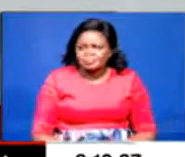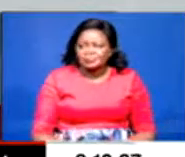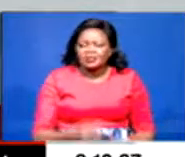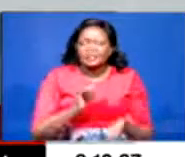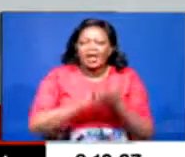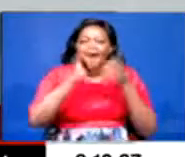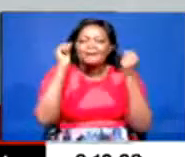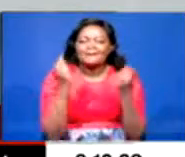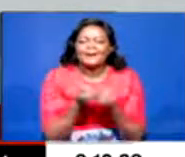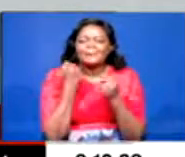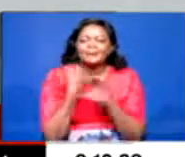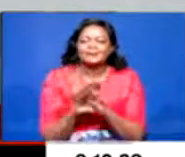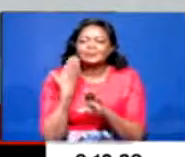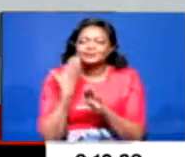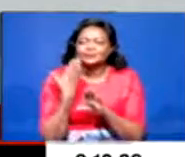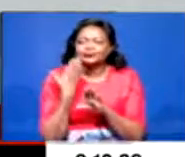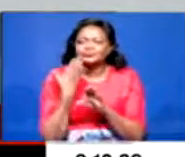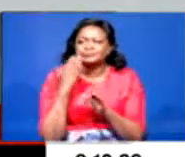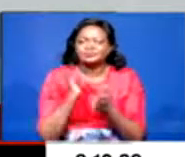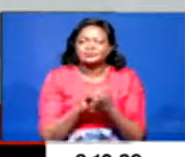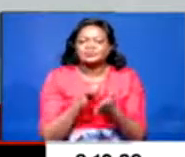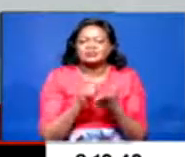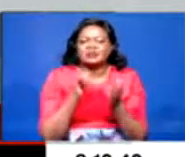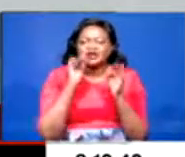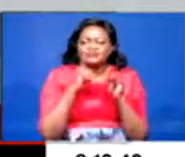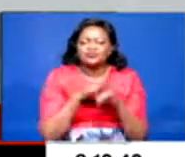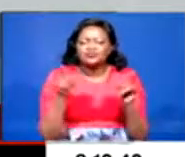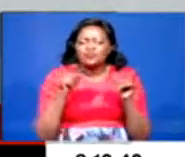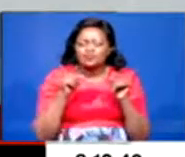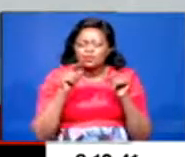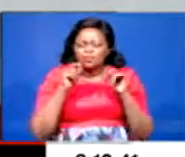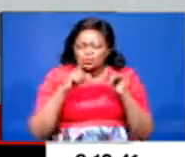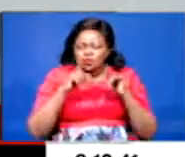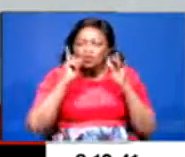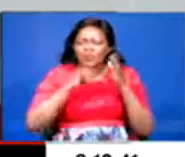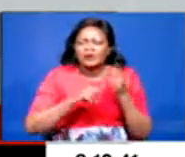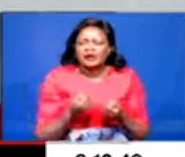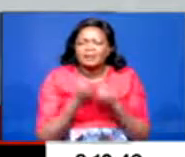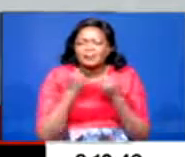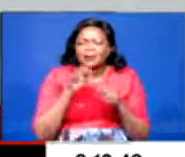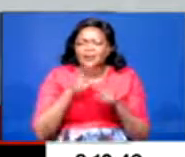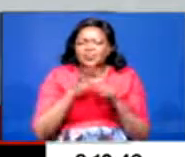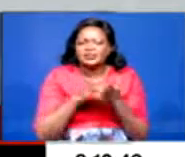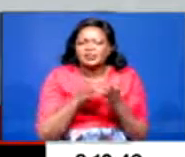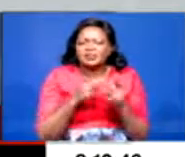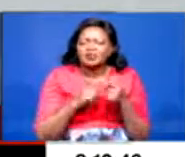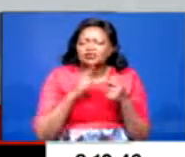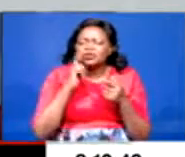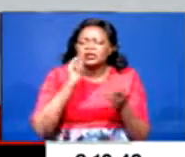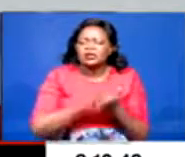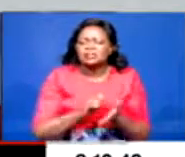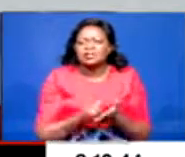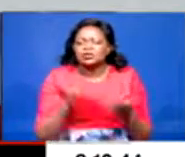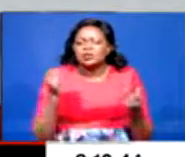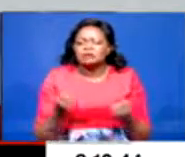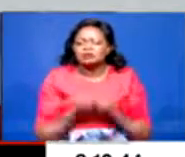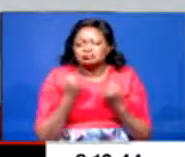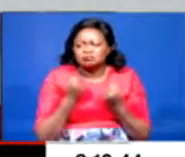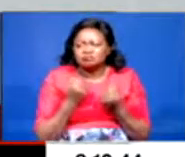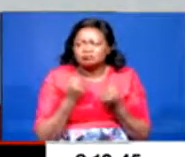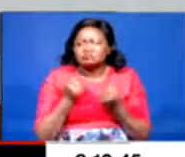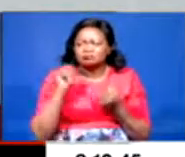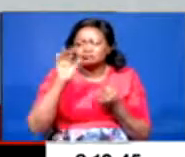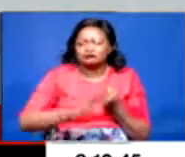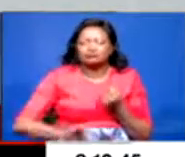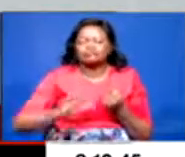in the past, such that what if you're vigilant with what happens at the polling station, and you are sure that that's what has arrived at the constituency